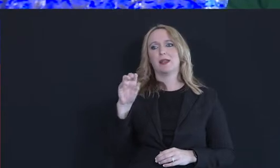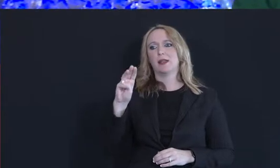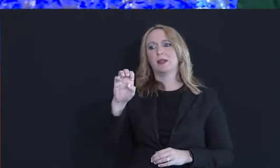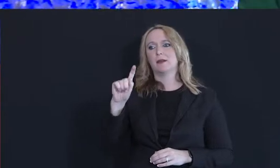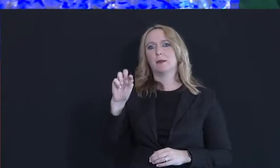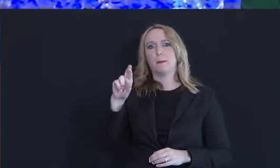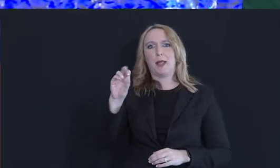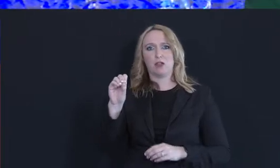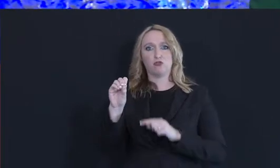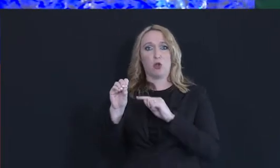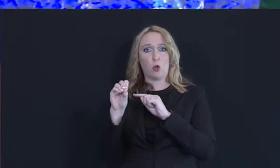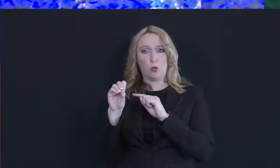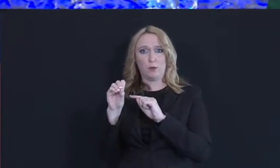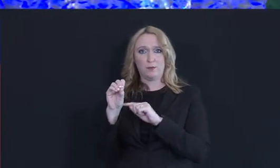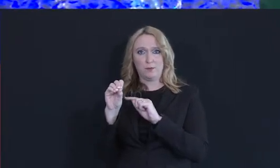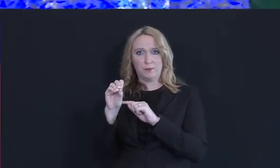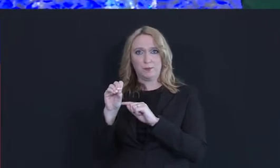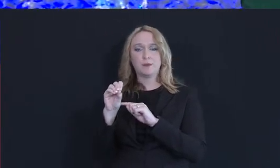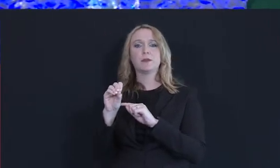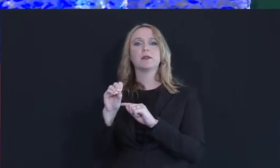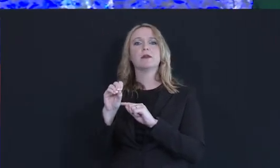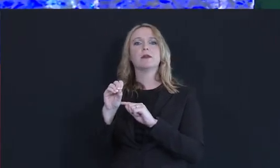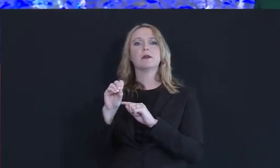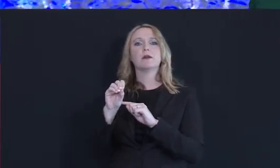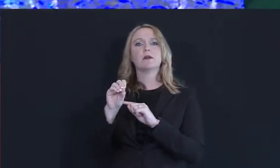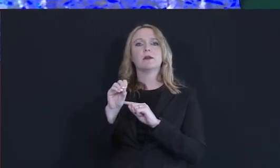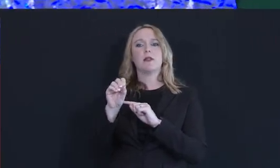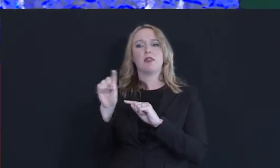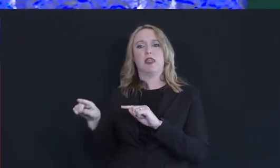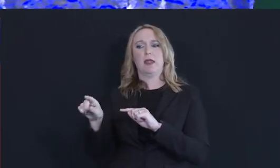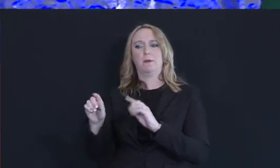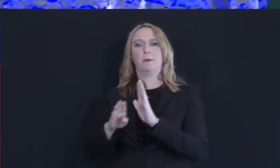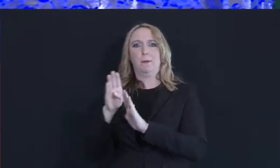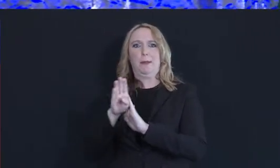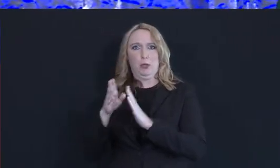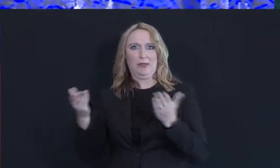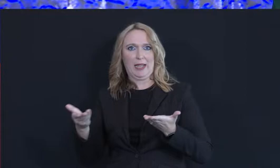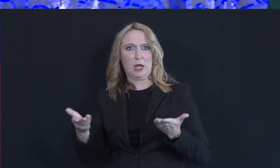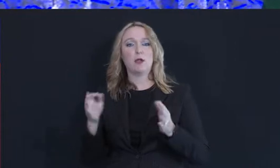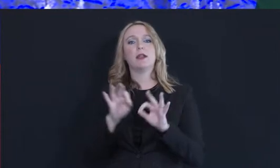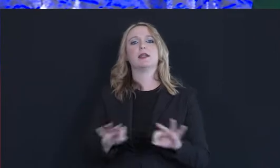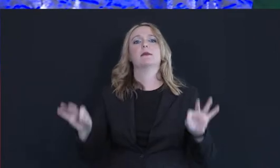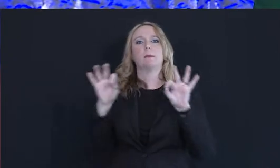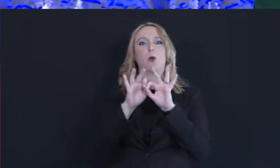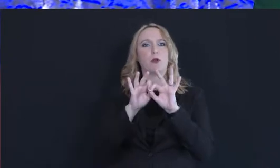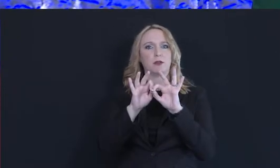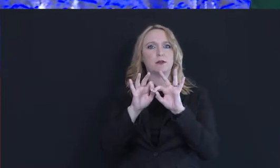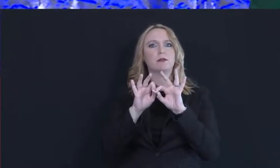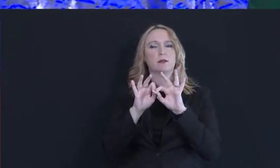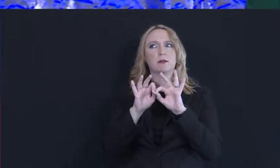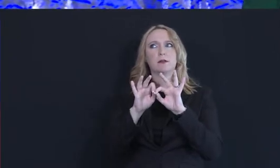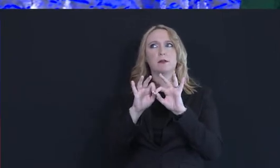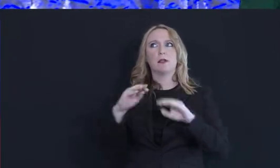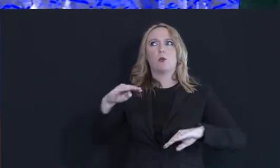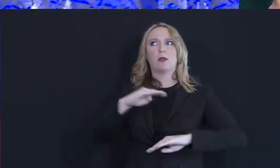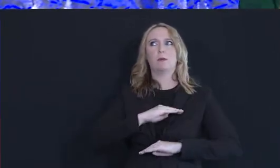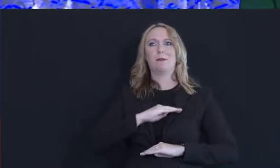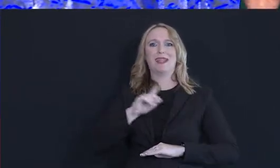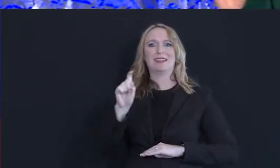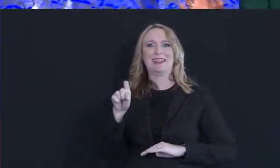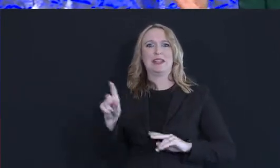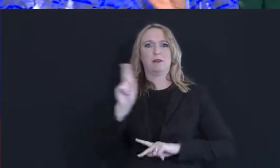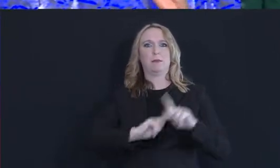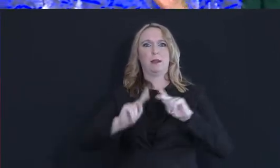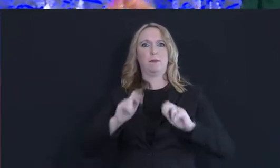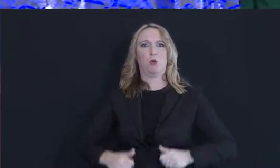it comes to public transportation we must meet two important objectives first is we have to meet the needs of our residents who